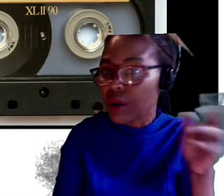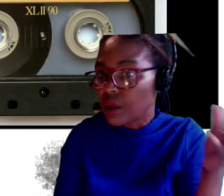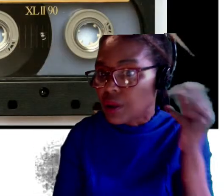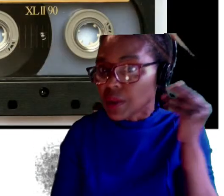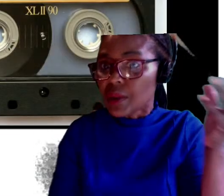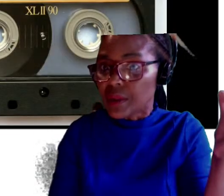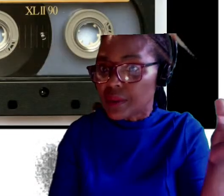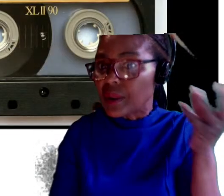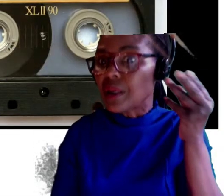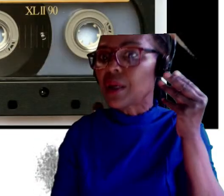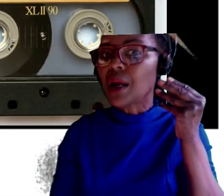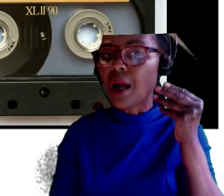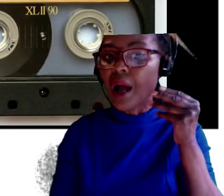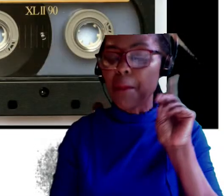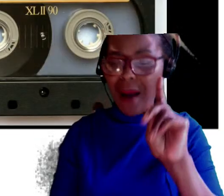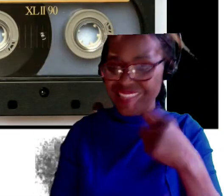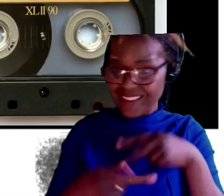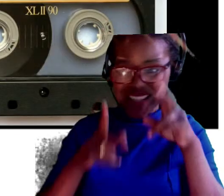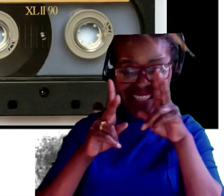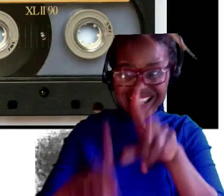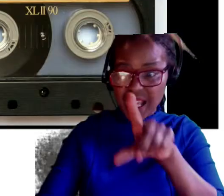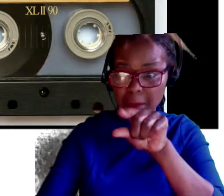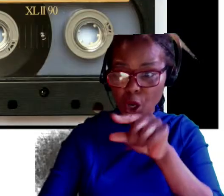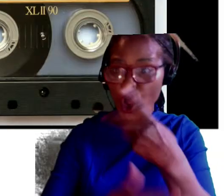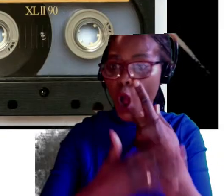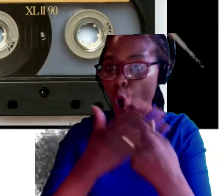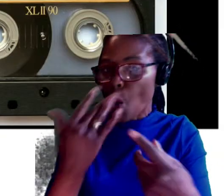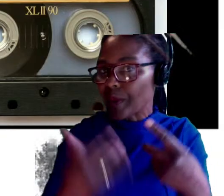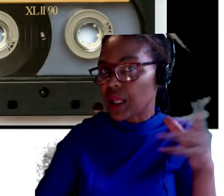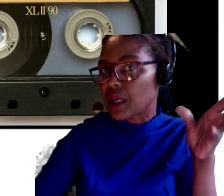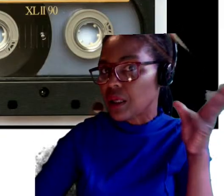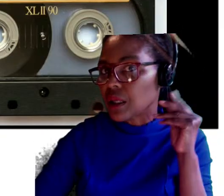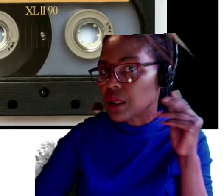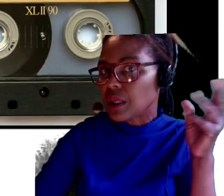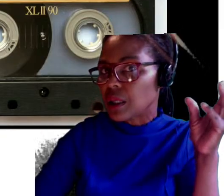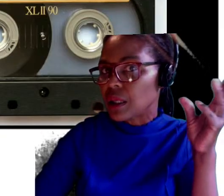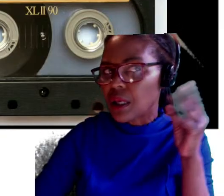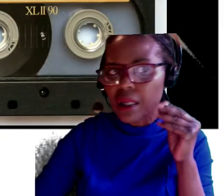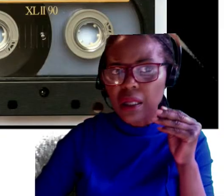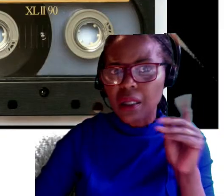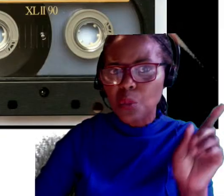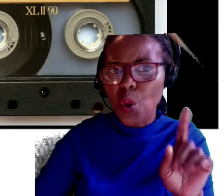disembodied audio embodies a loss in some way.